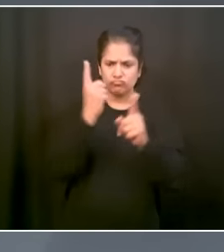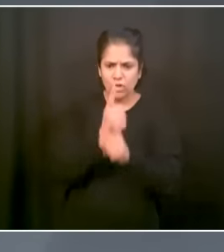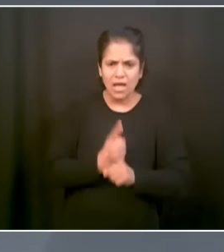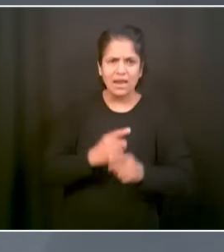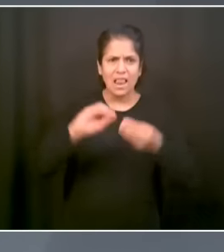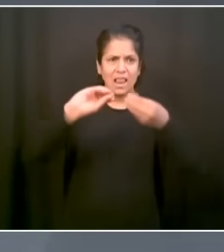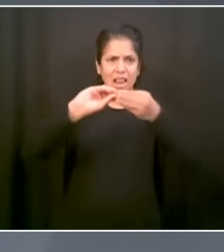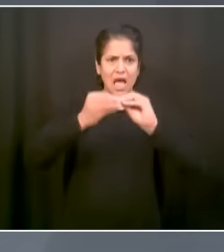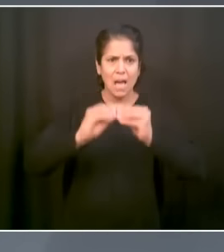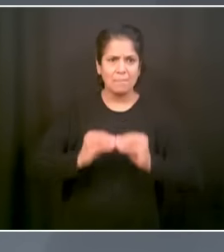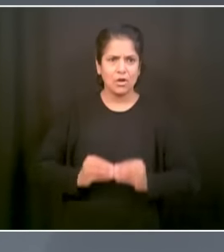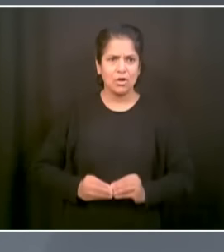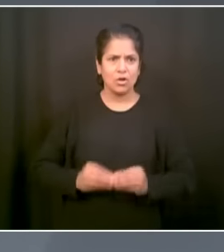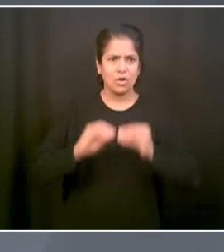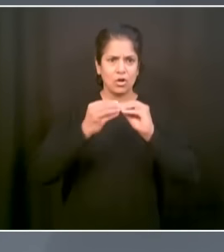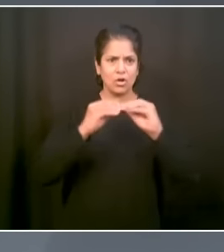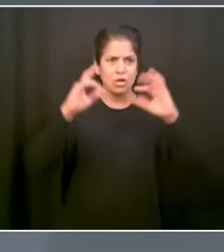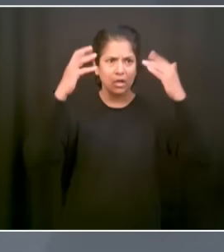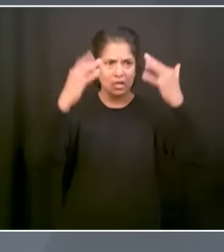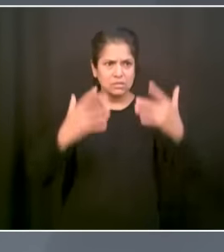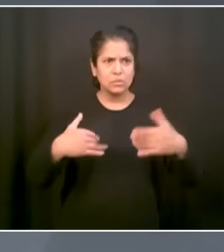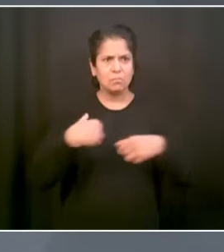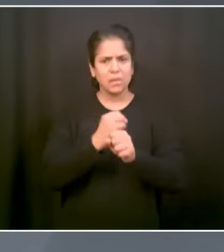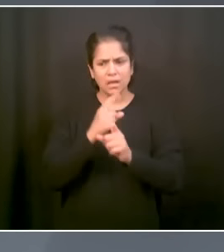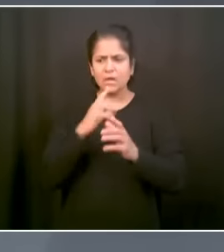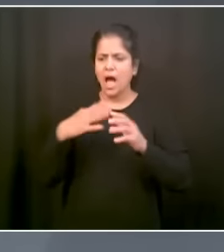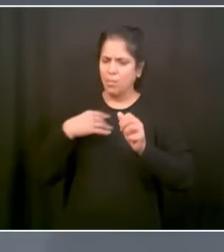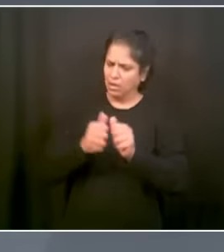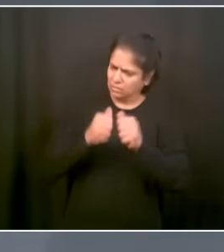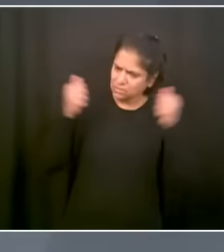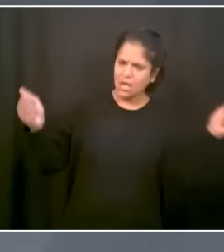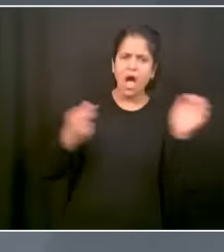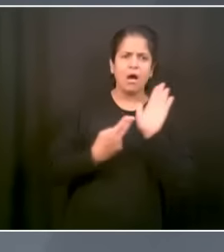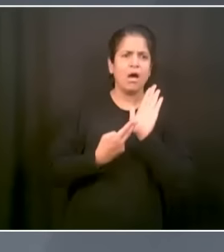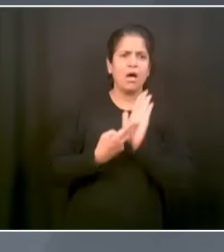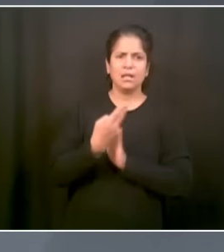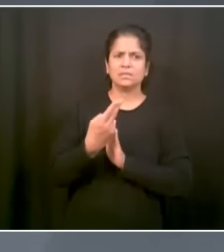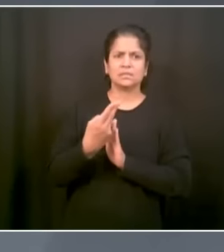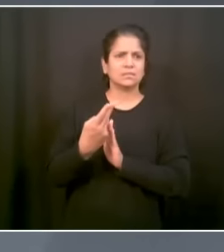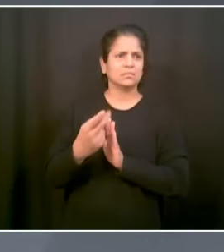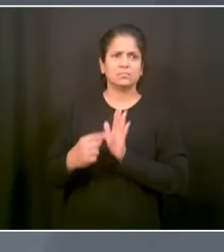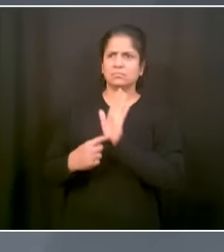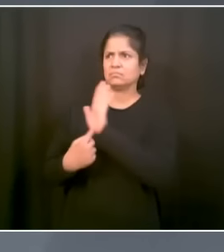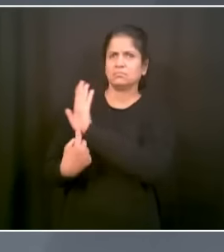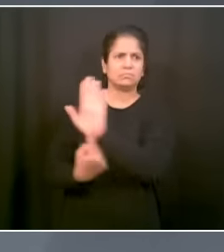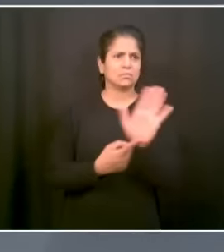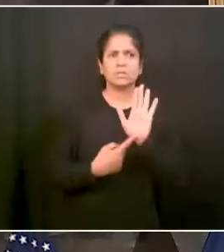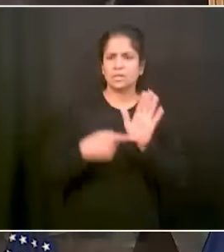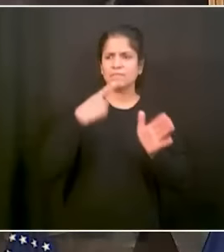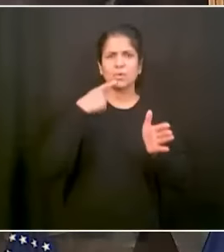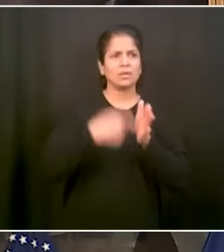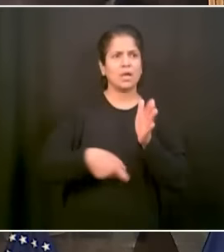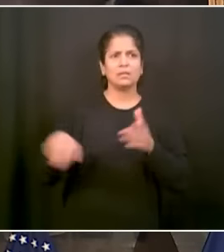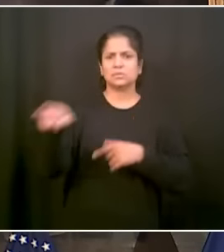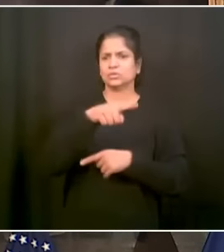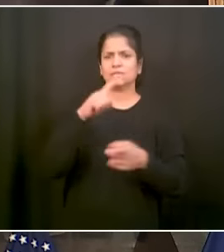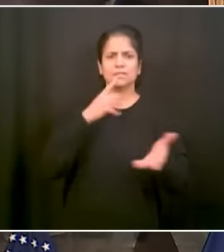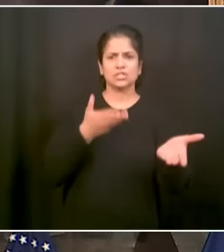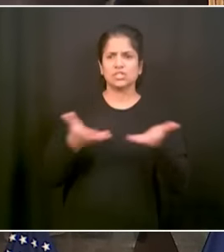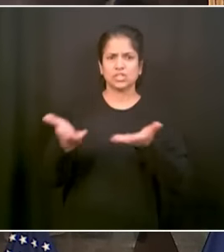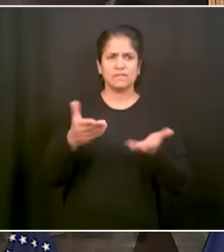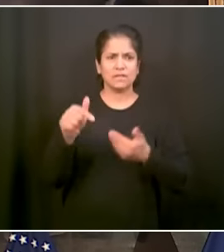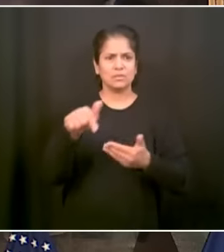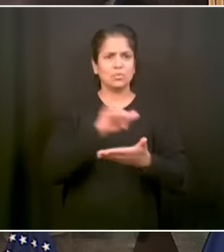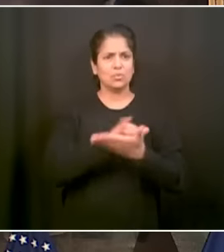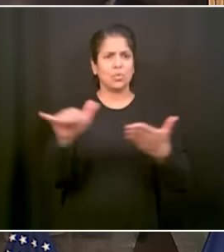as to the actual cost of city services and what it's going to take to get out of this. Thank you. Last question right here. Go ahead. Mr. Mayor,